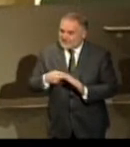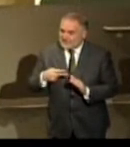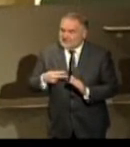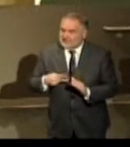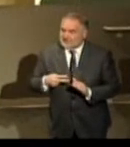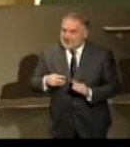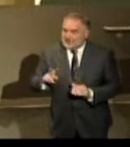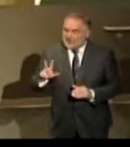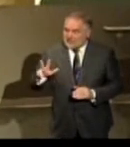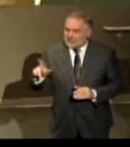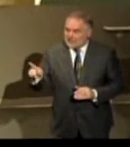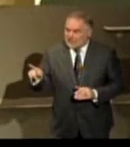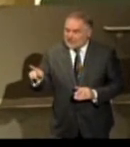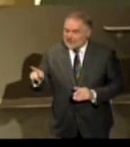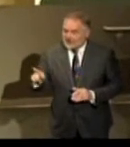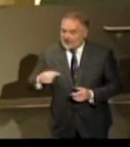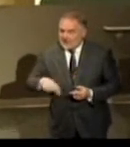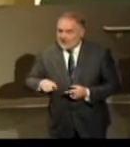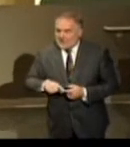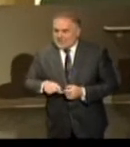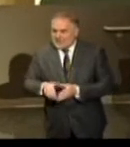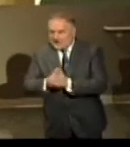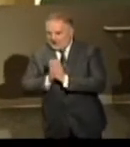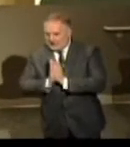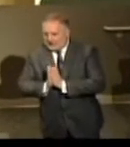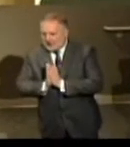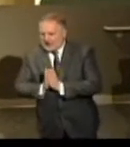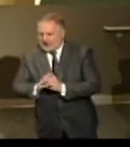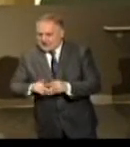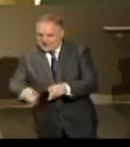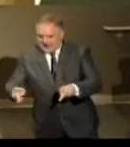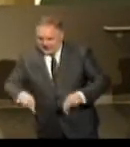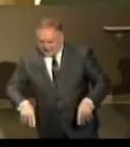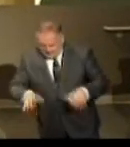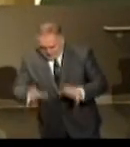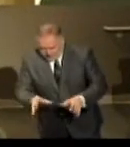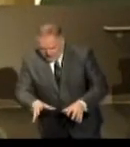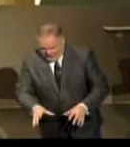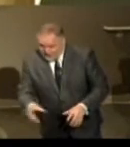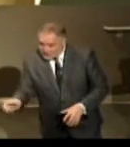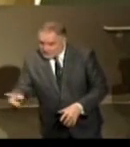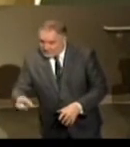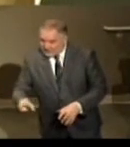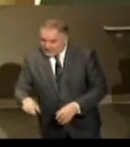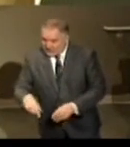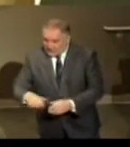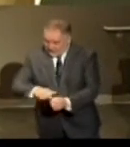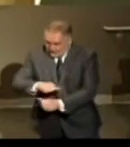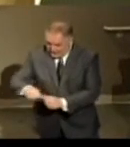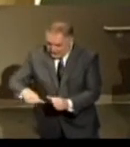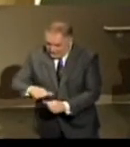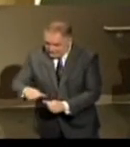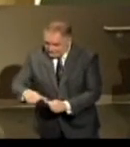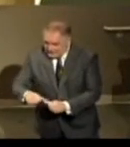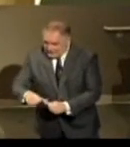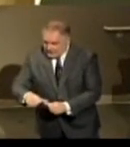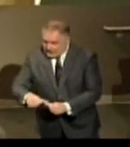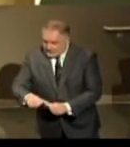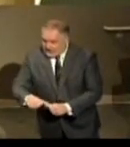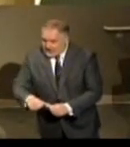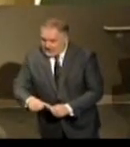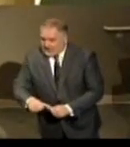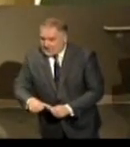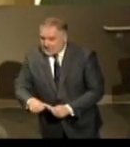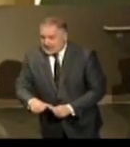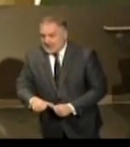number 31, and when they had prayed, the place was shaken where they were assembled together. In other words, God said, wait a minute. He said, they